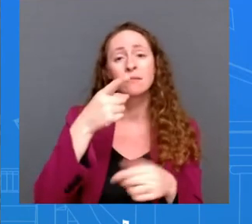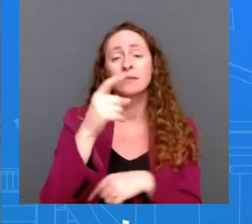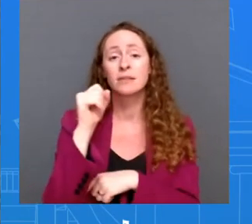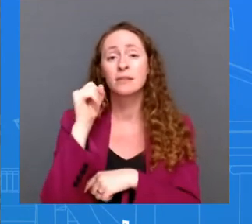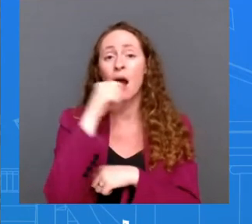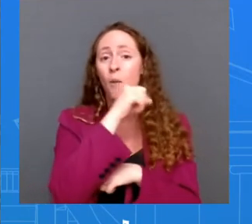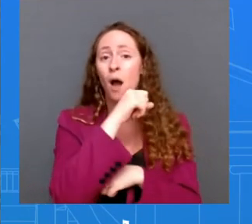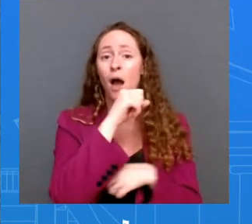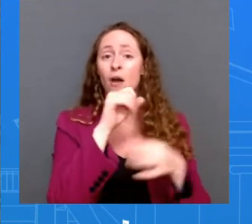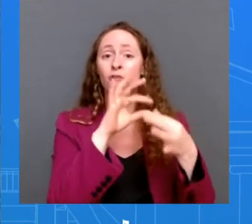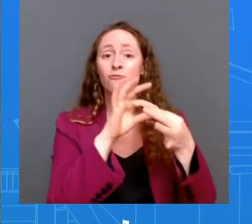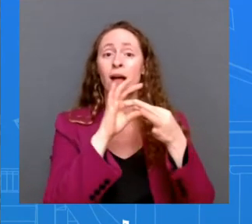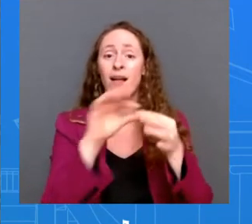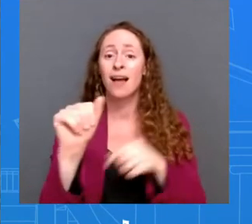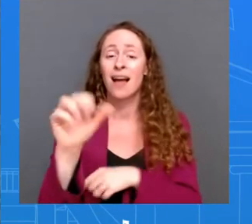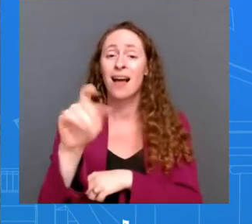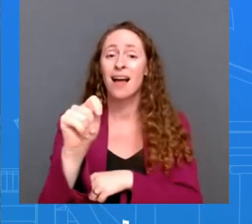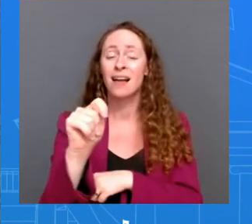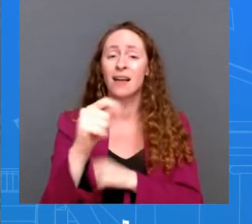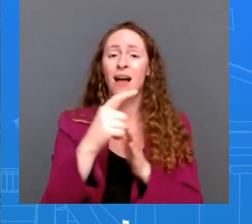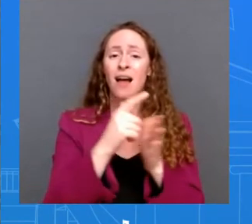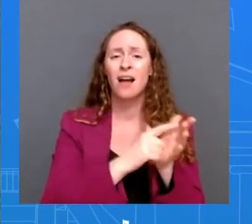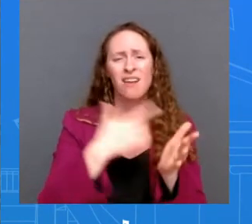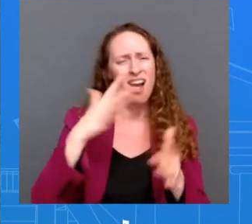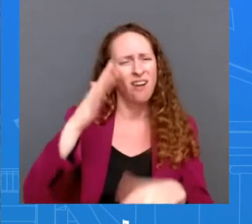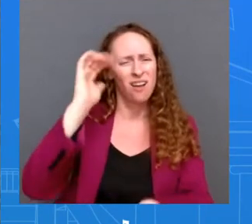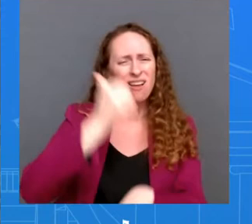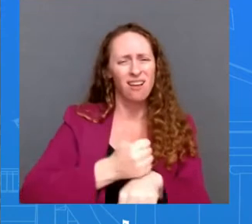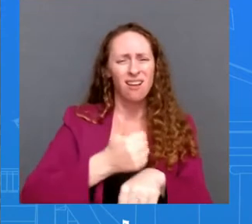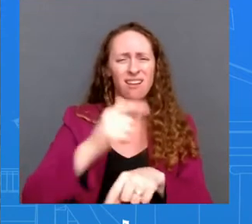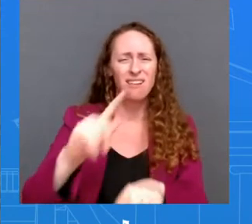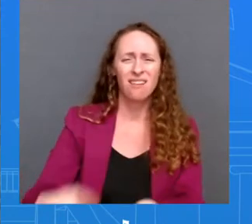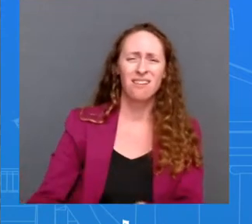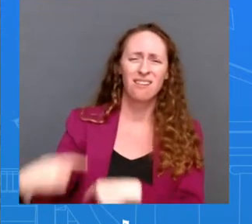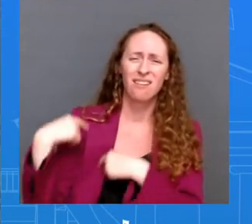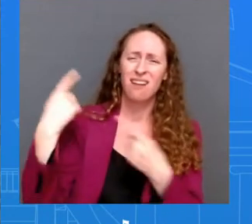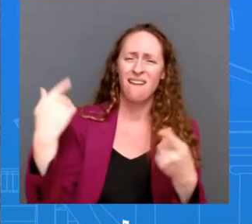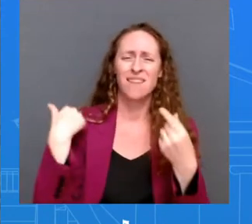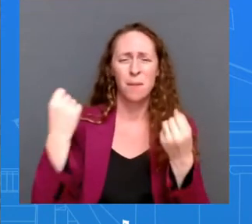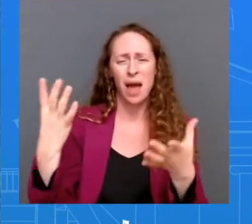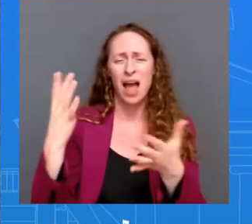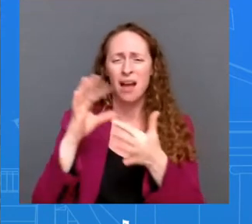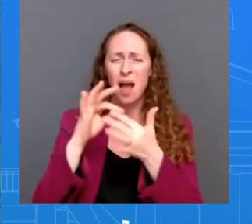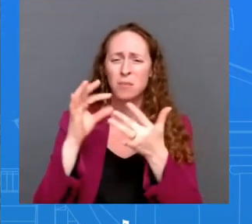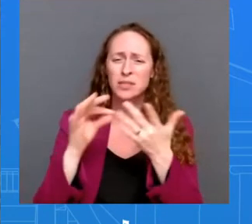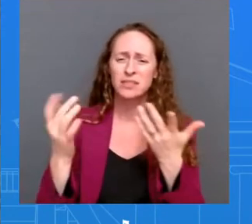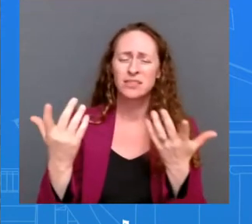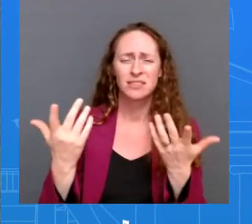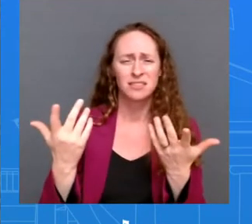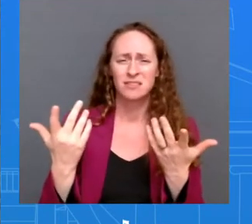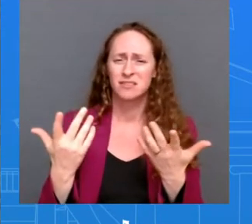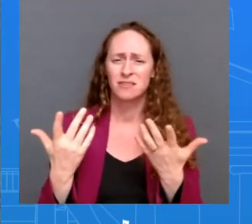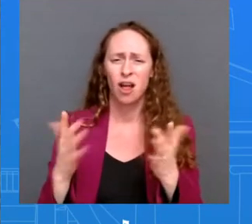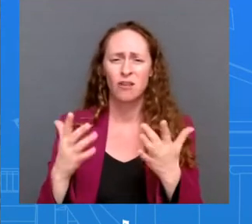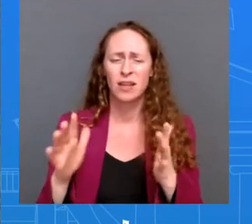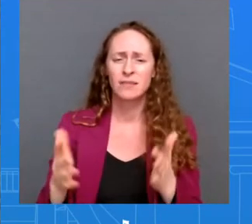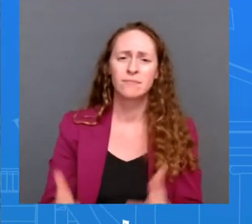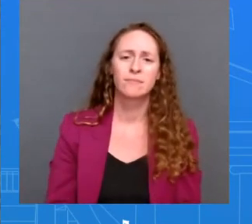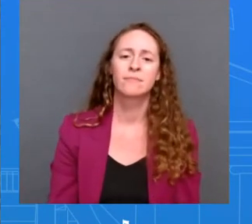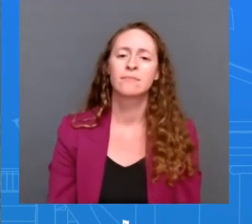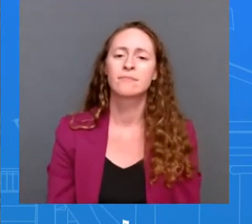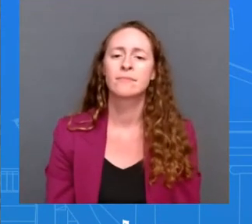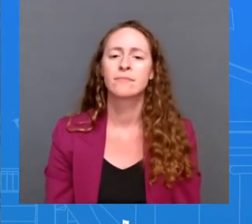of vehicles and venues. And we get fixated on the Taiwan Relations Act in terms of a security perspective and arms sales.